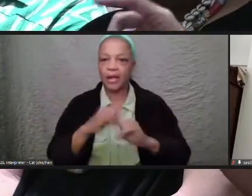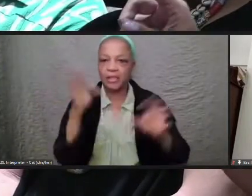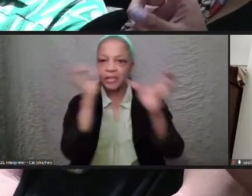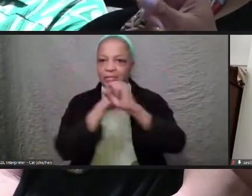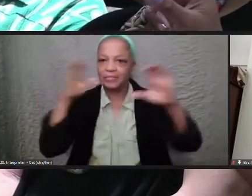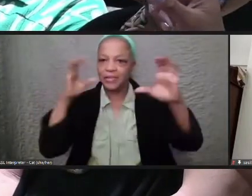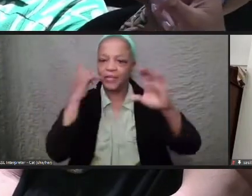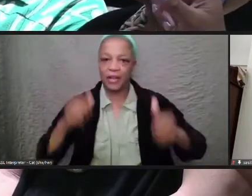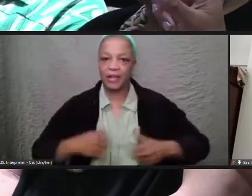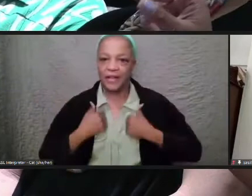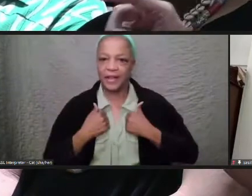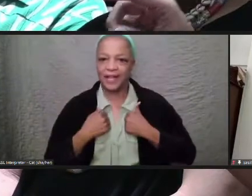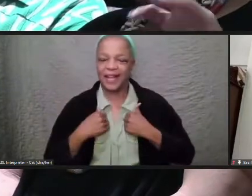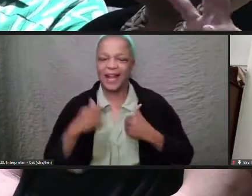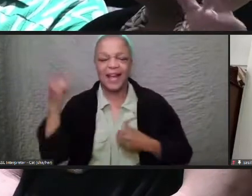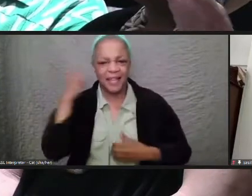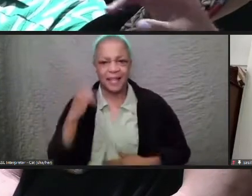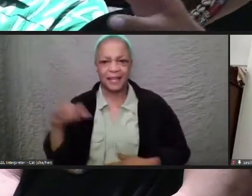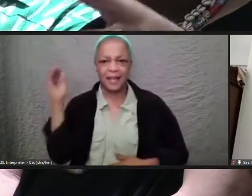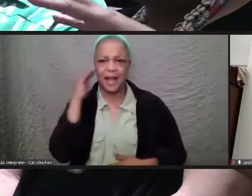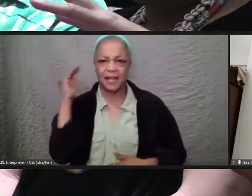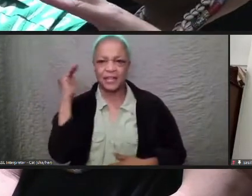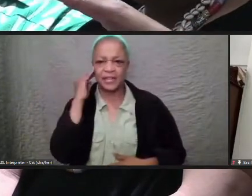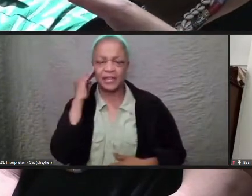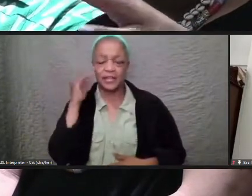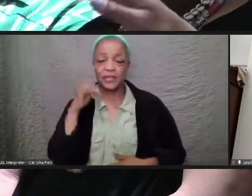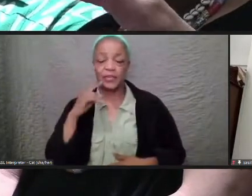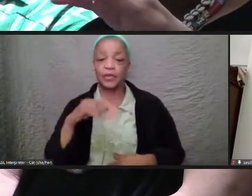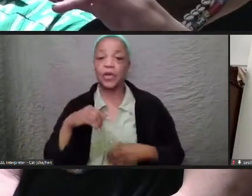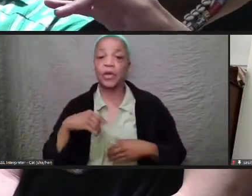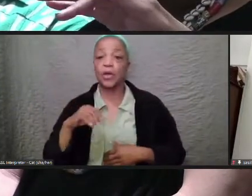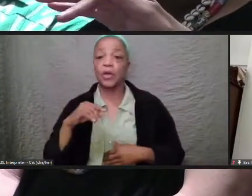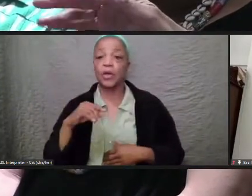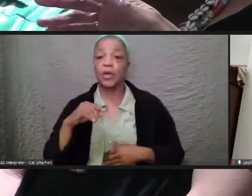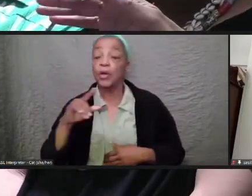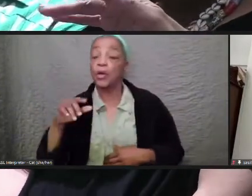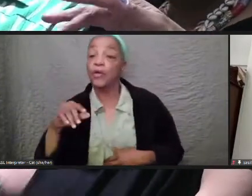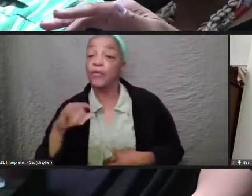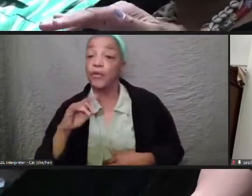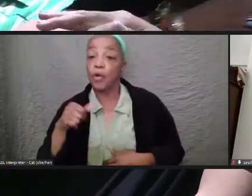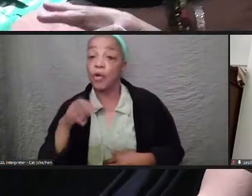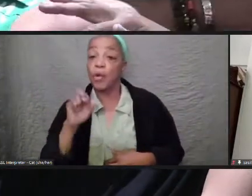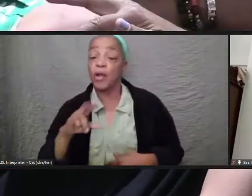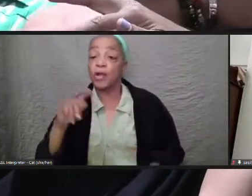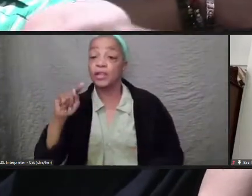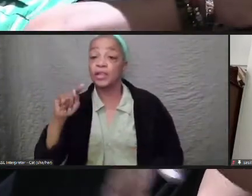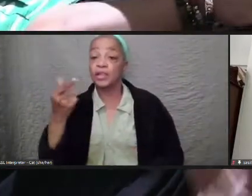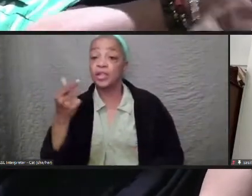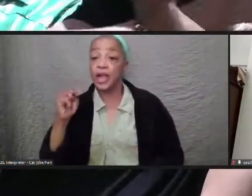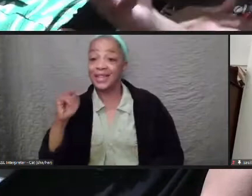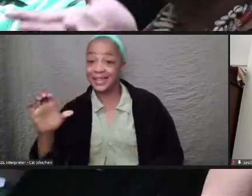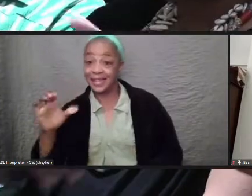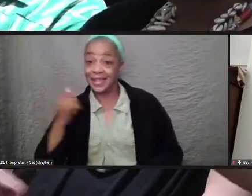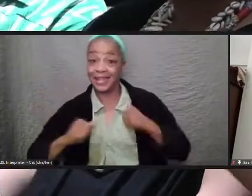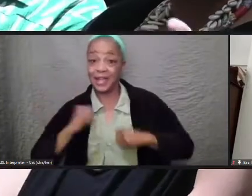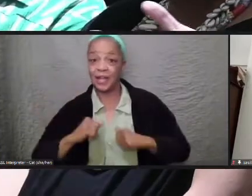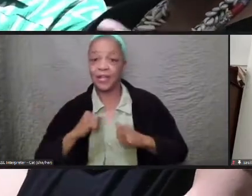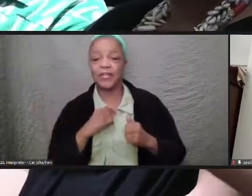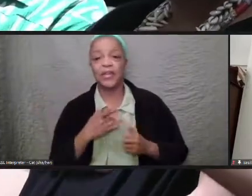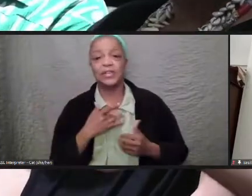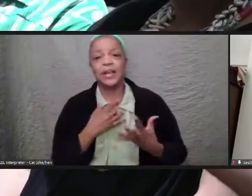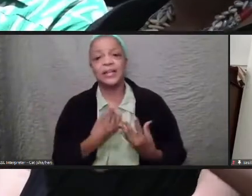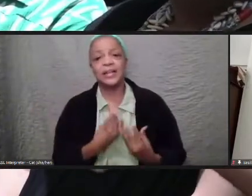particularly queer TGNC theater in which even in the silences, there's a tenderness that allows